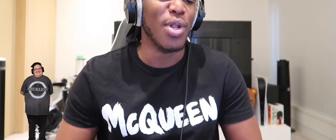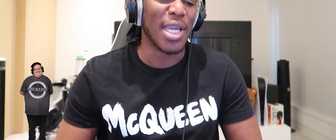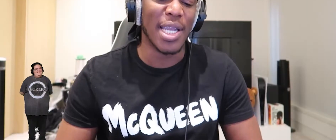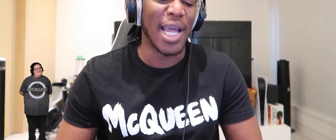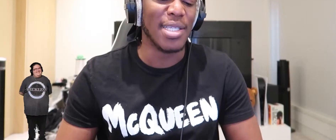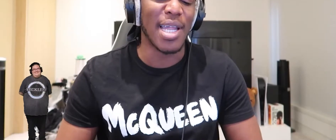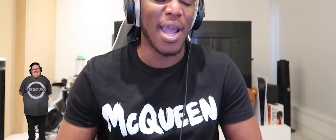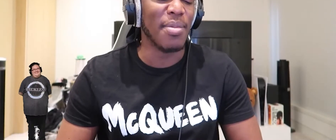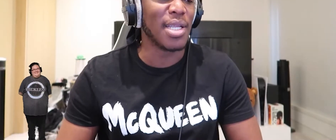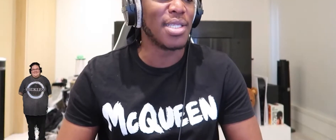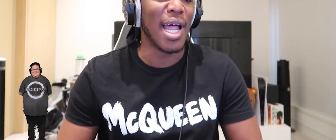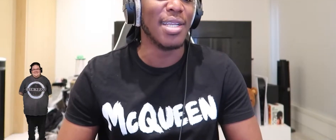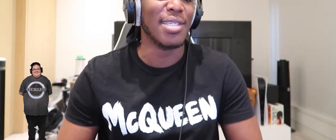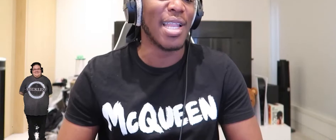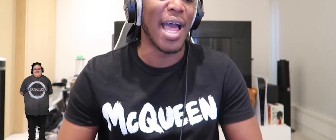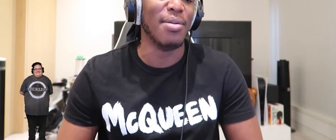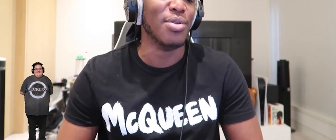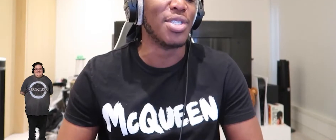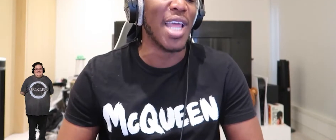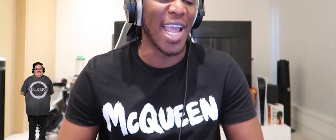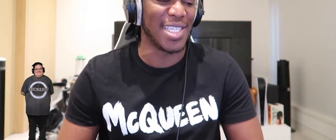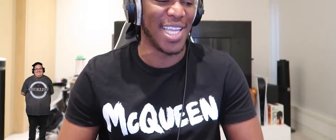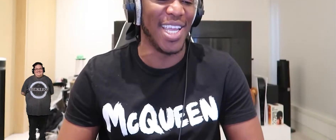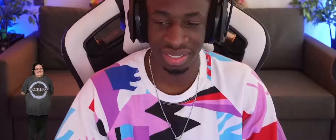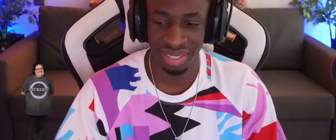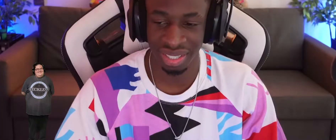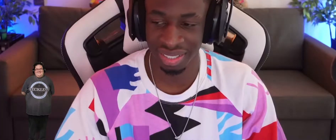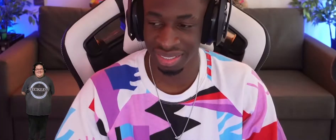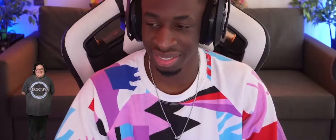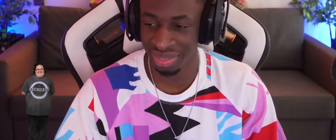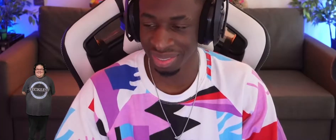animal are you looking like? Damn, that animal's sexy.